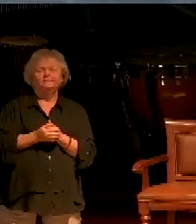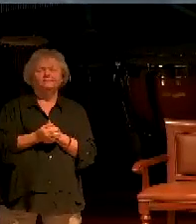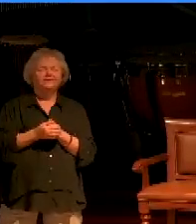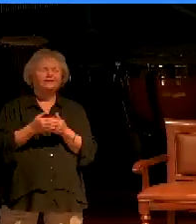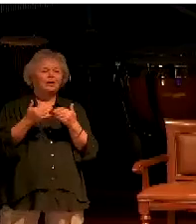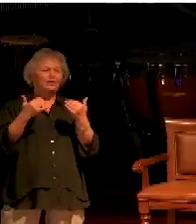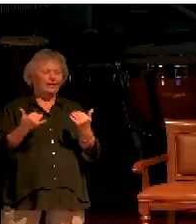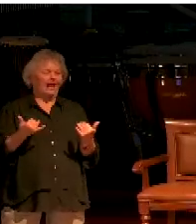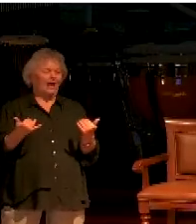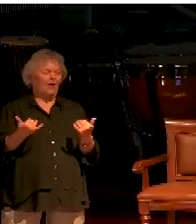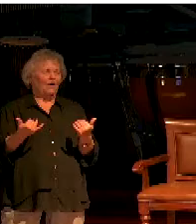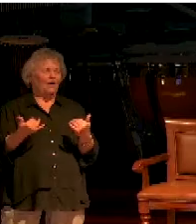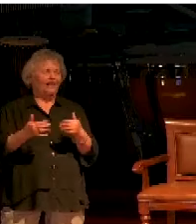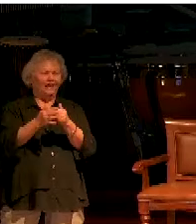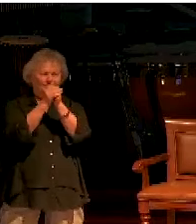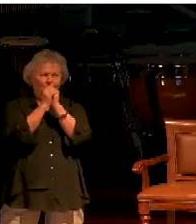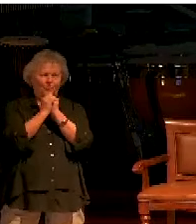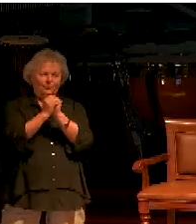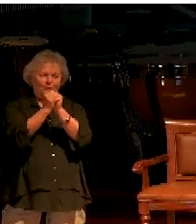worship.